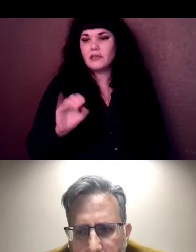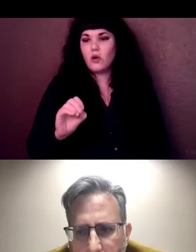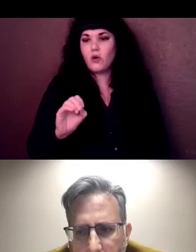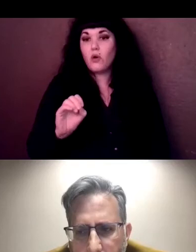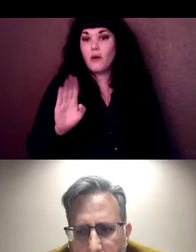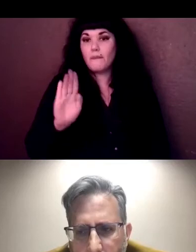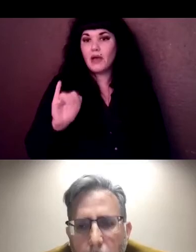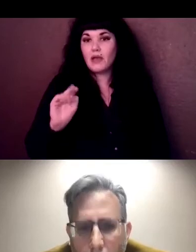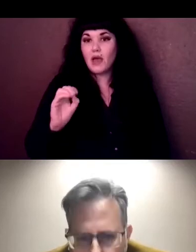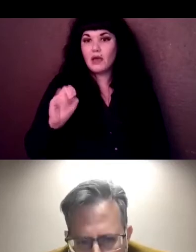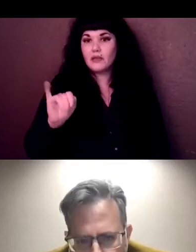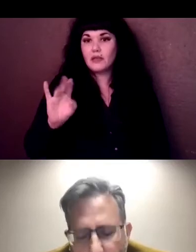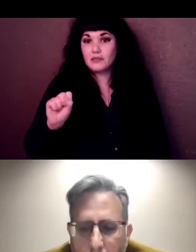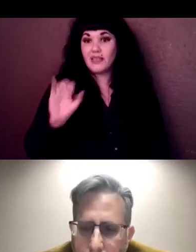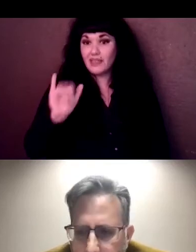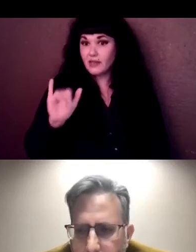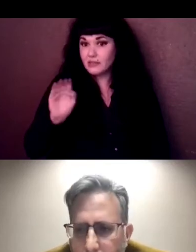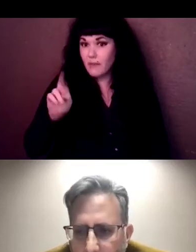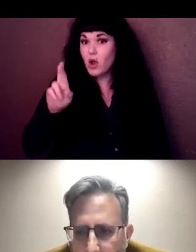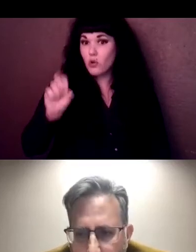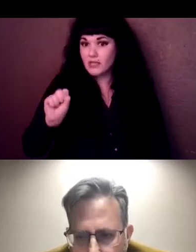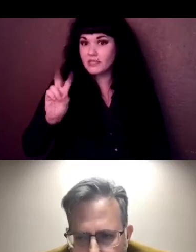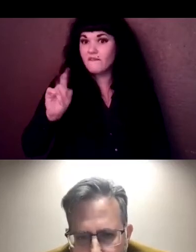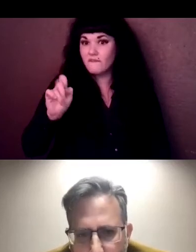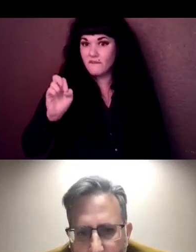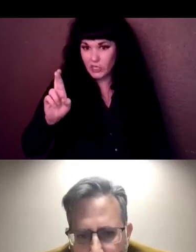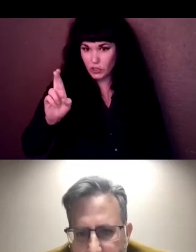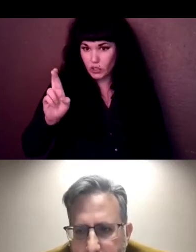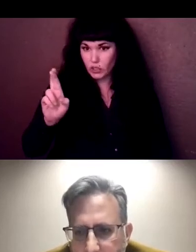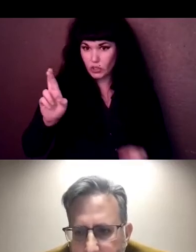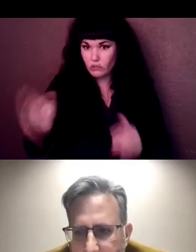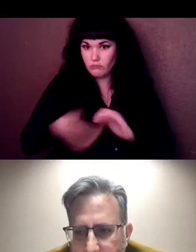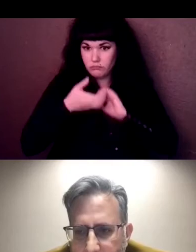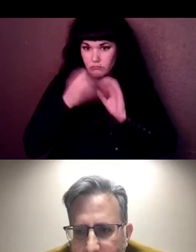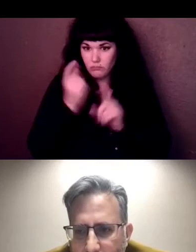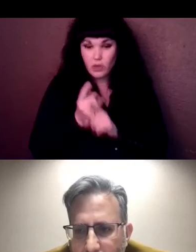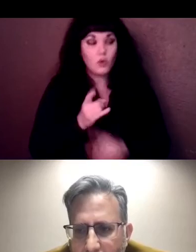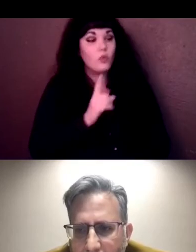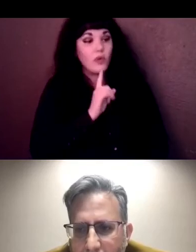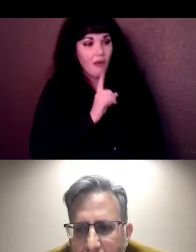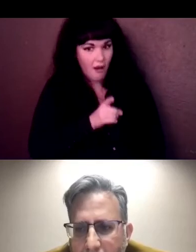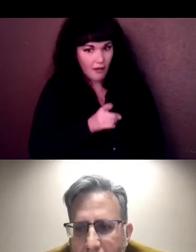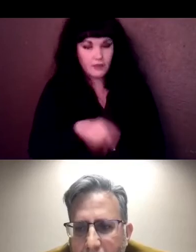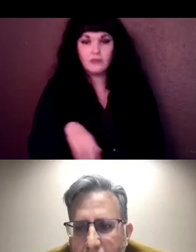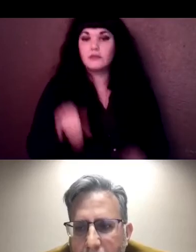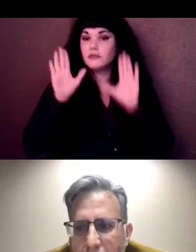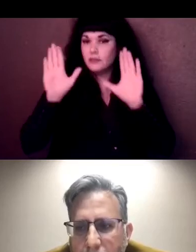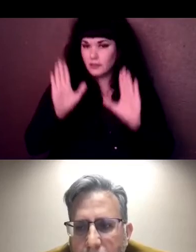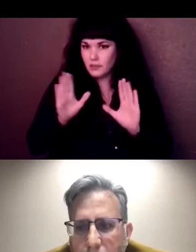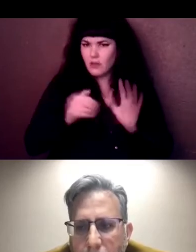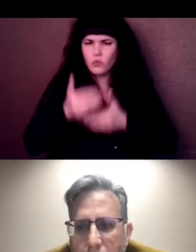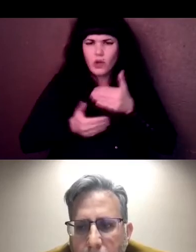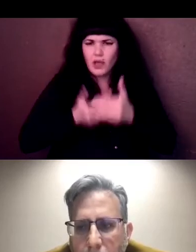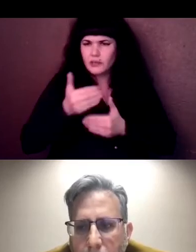vendor. We are. Okay, excellent. Yes. And what's the process as far as